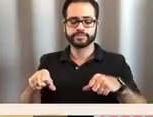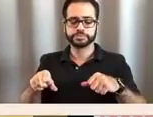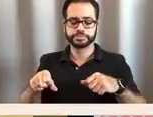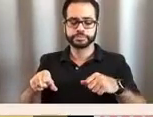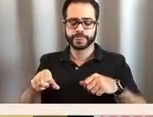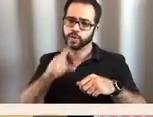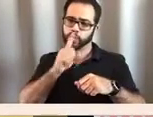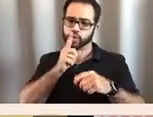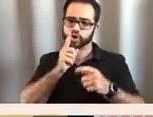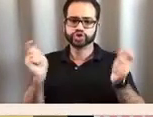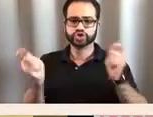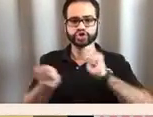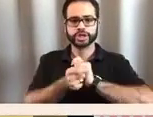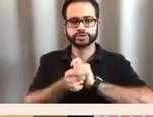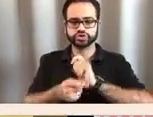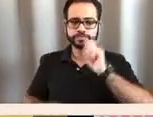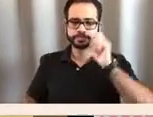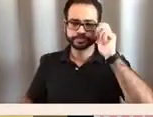certainly change over time.